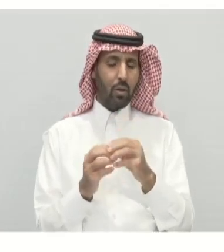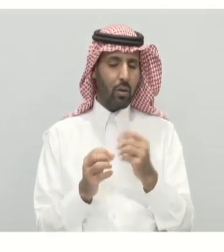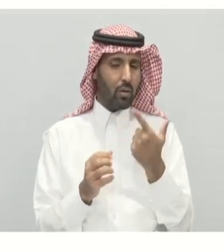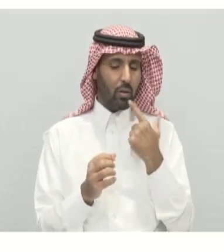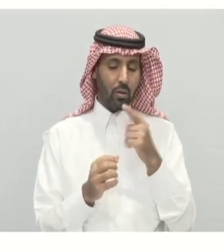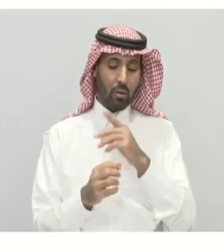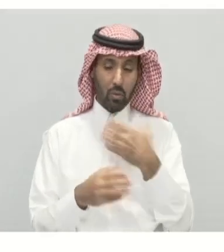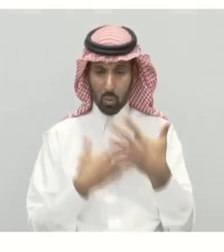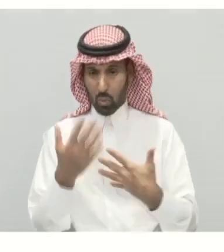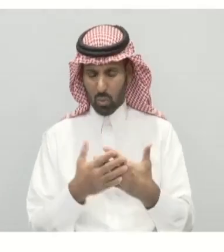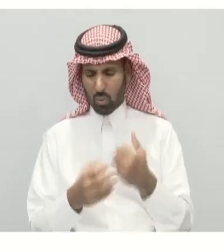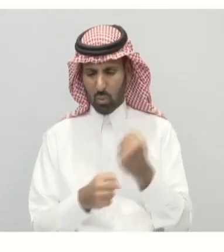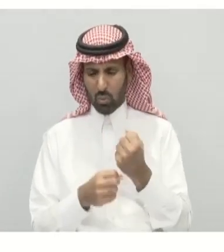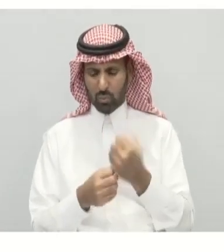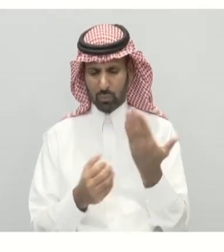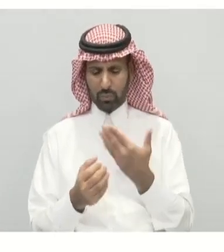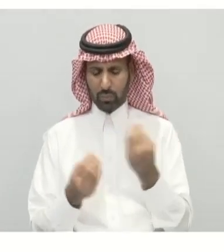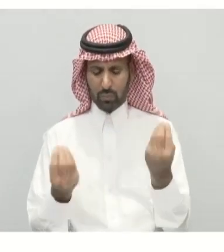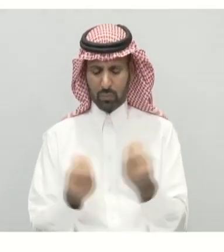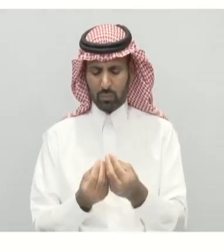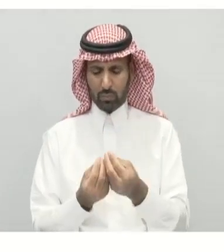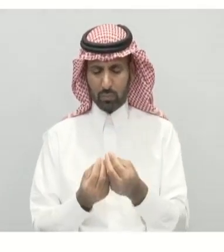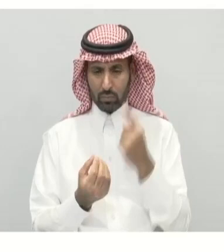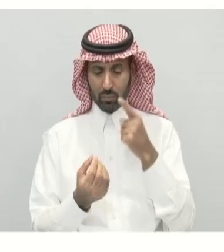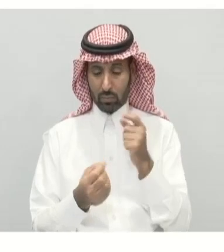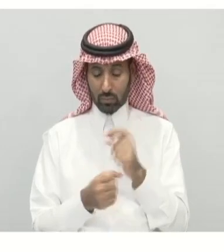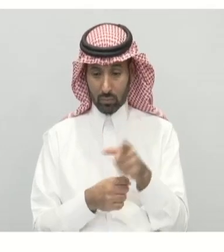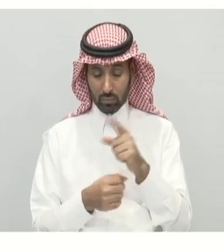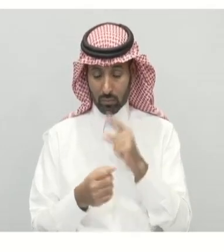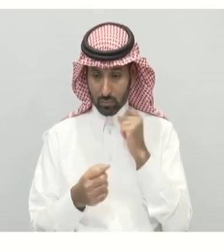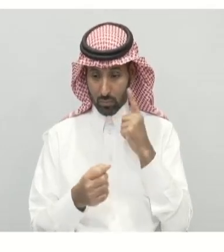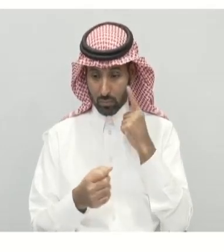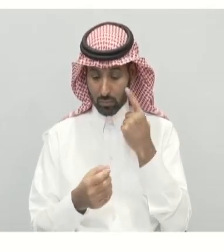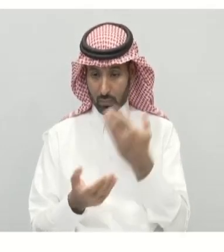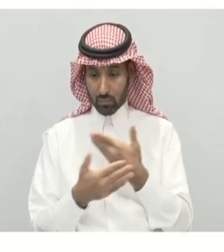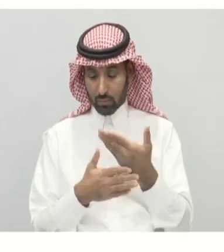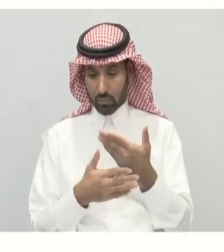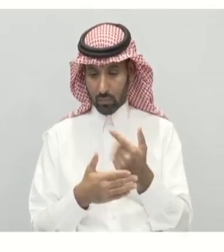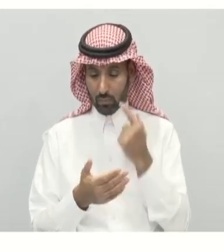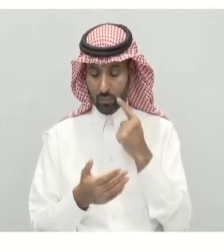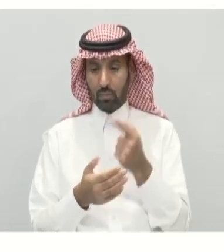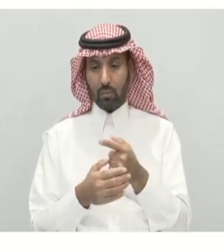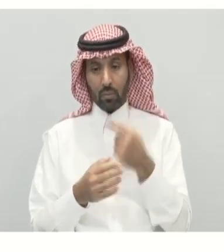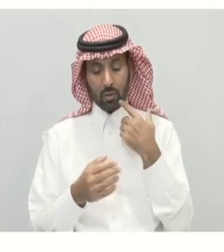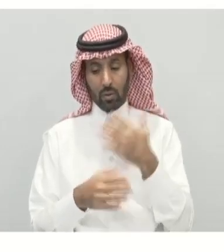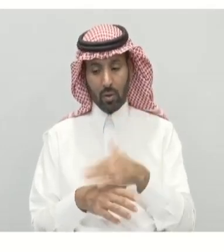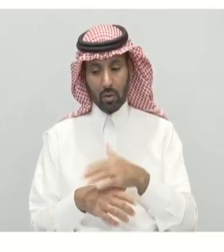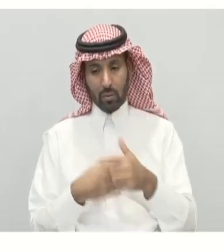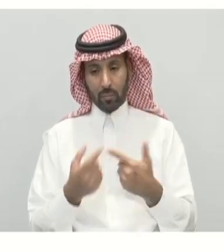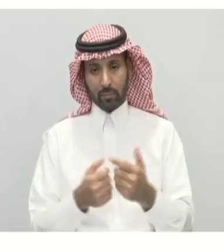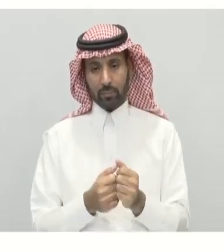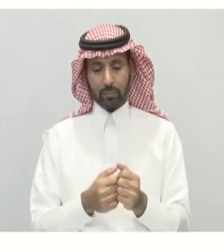explain that he has to work and study as well, so they can't expect him to be free all the